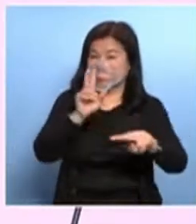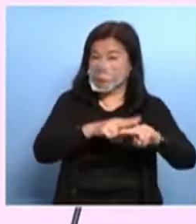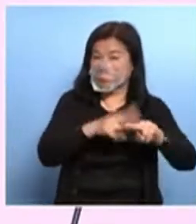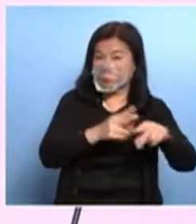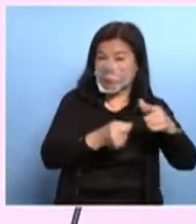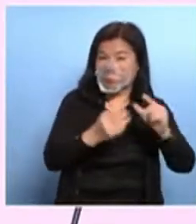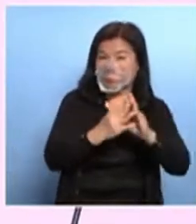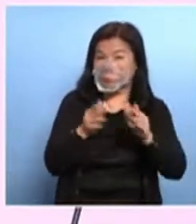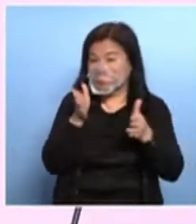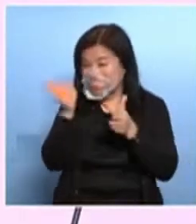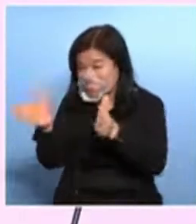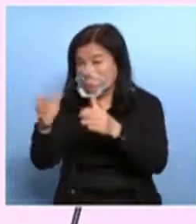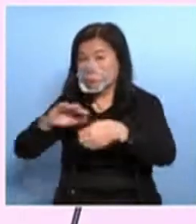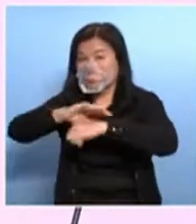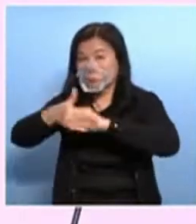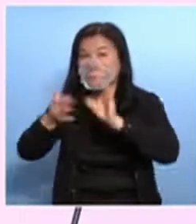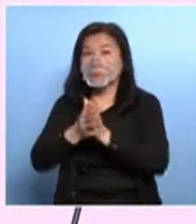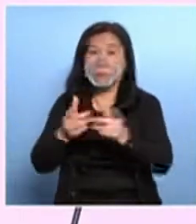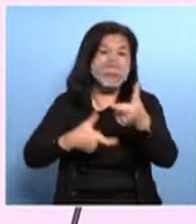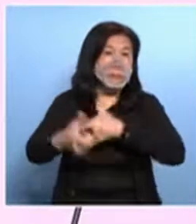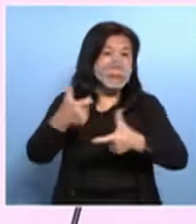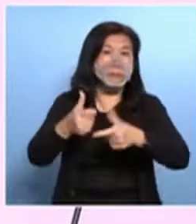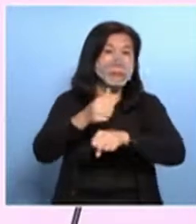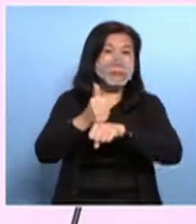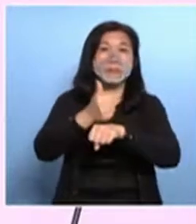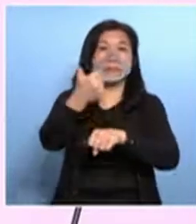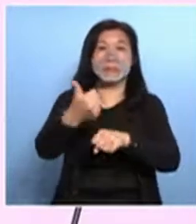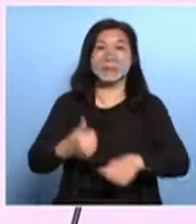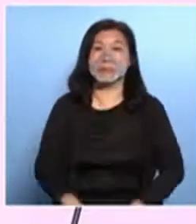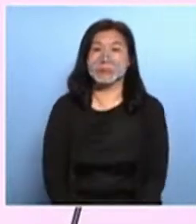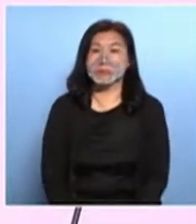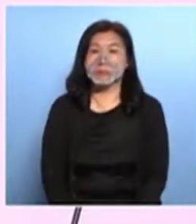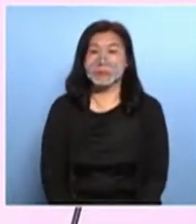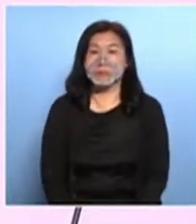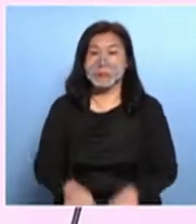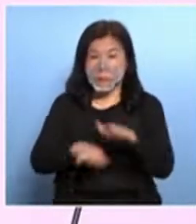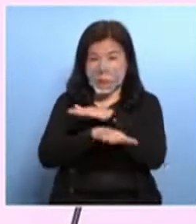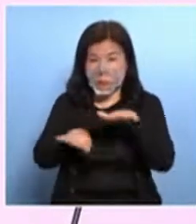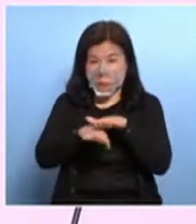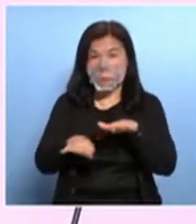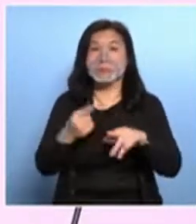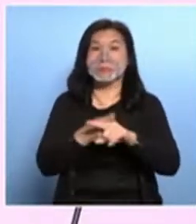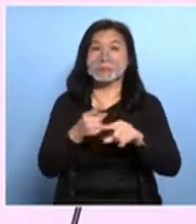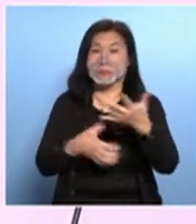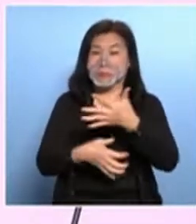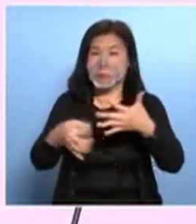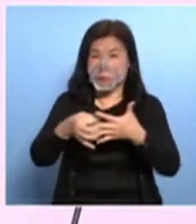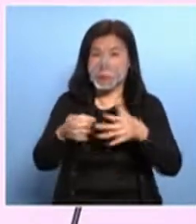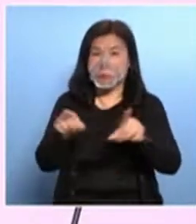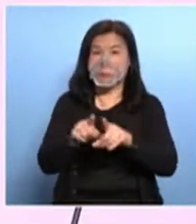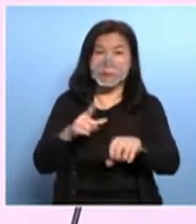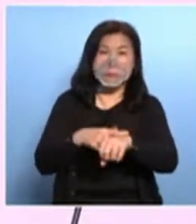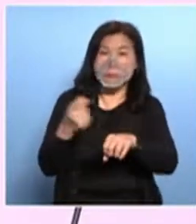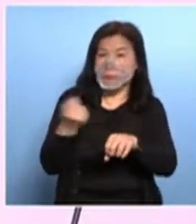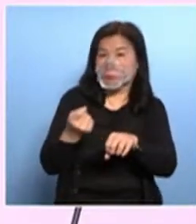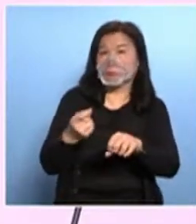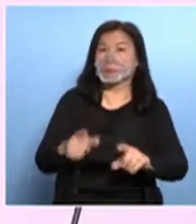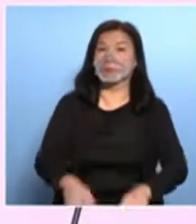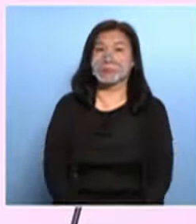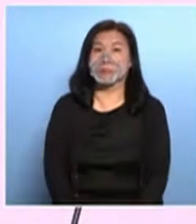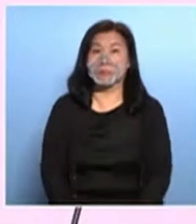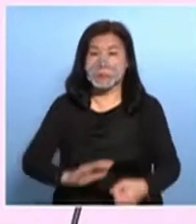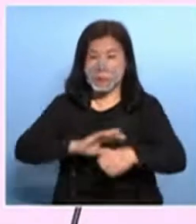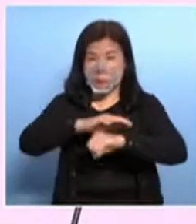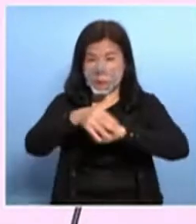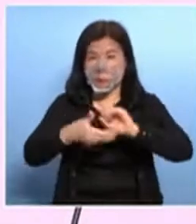domestic and international circulations while connecting domestic and foreign markets and investors and assisting mainland enterprises to explore the international